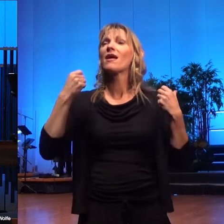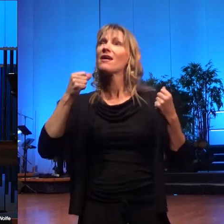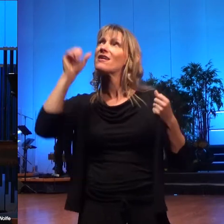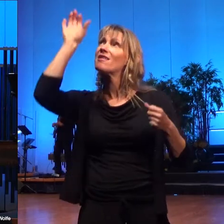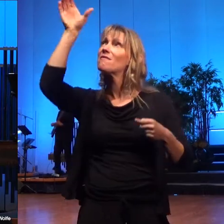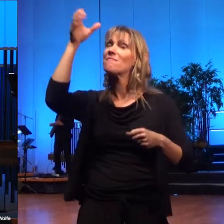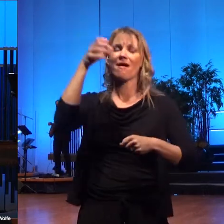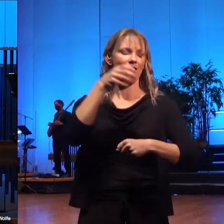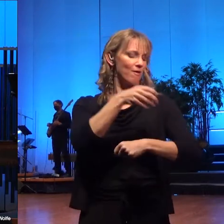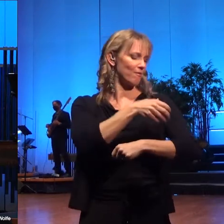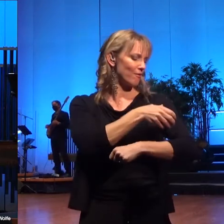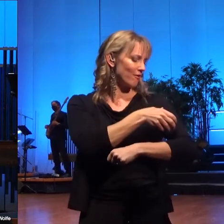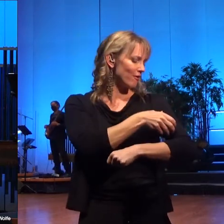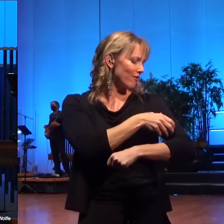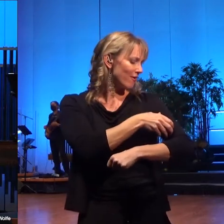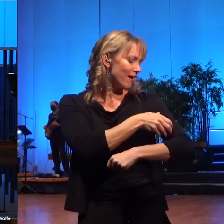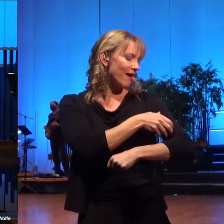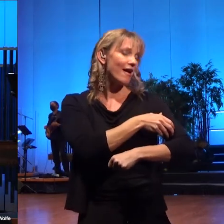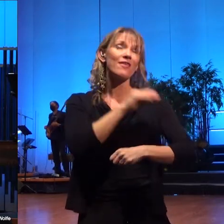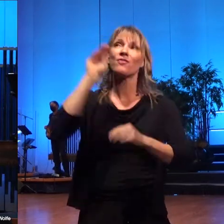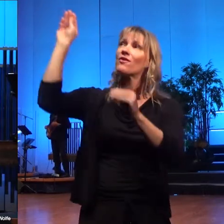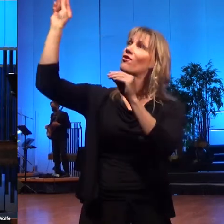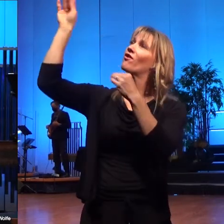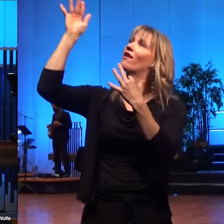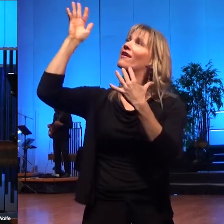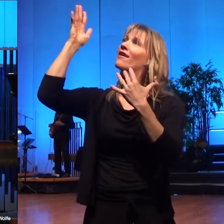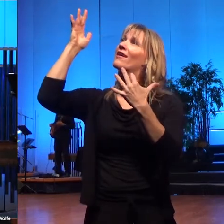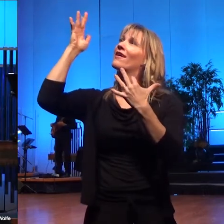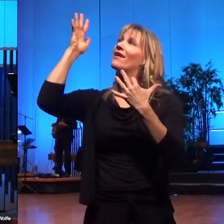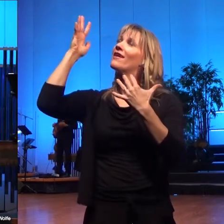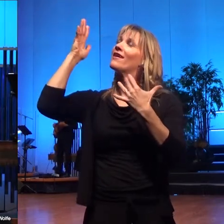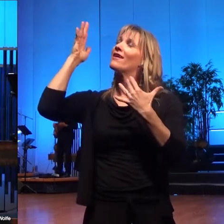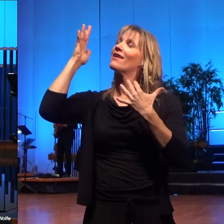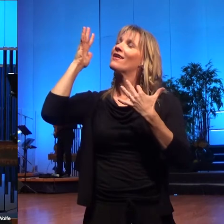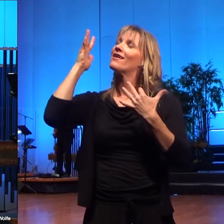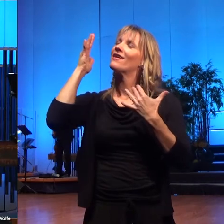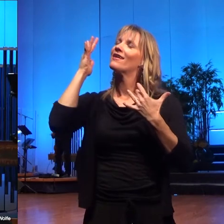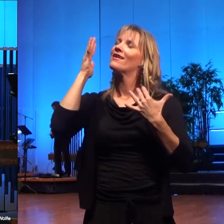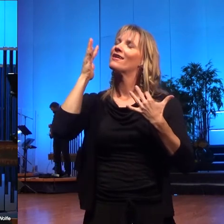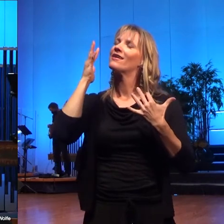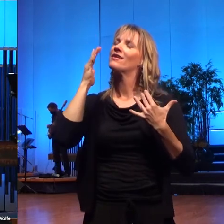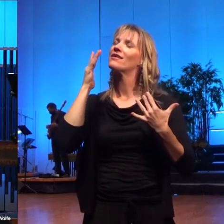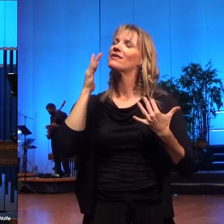the mighty power and the grace.